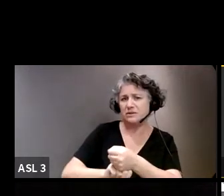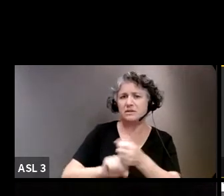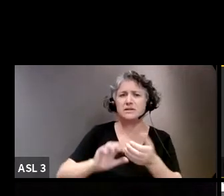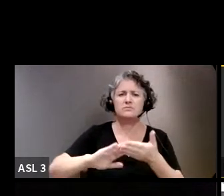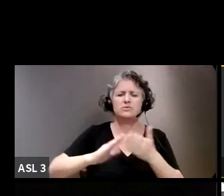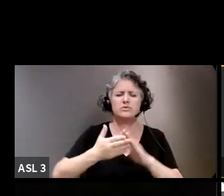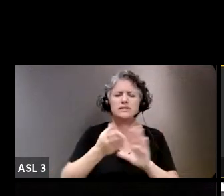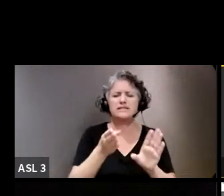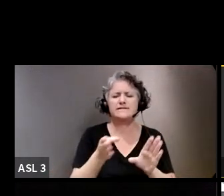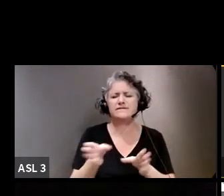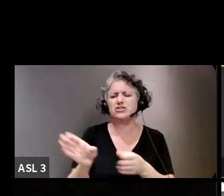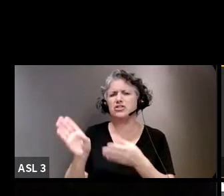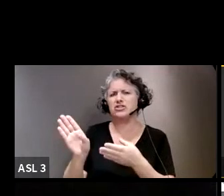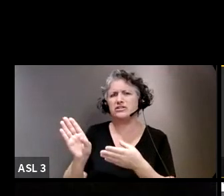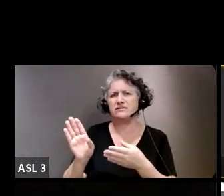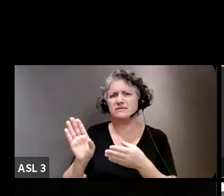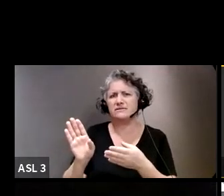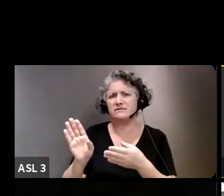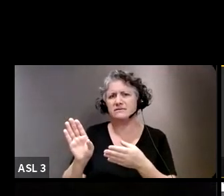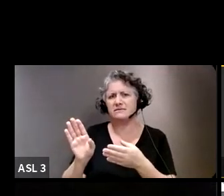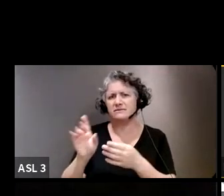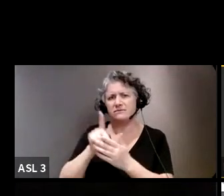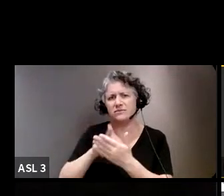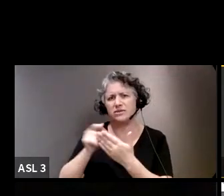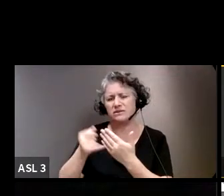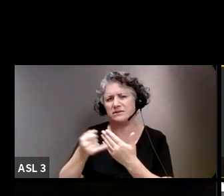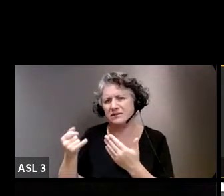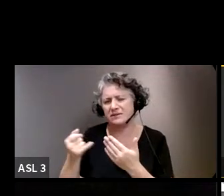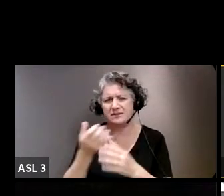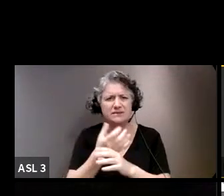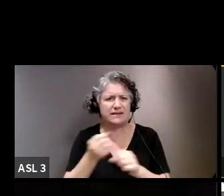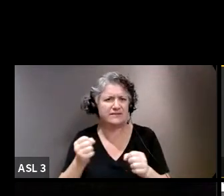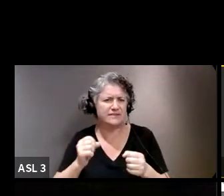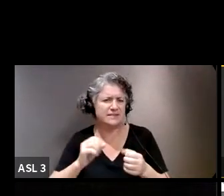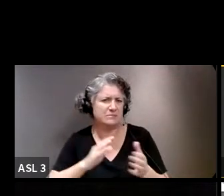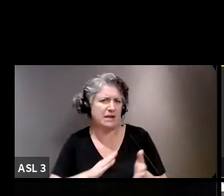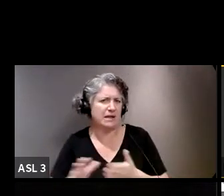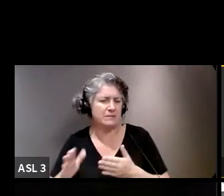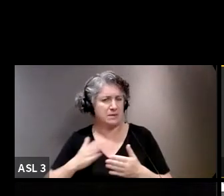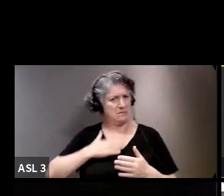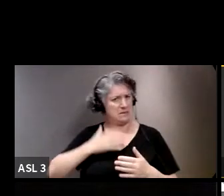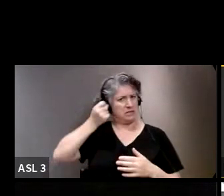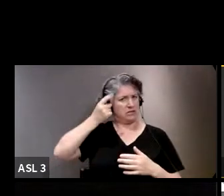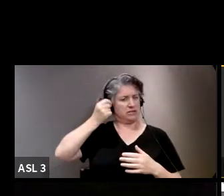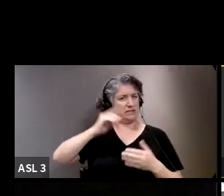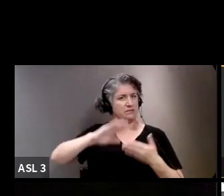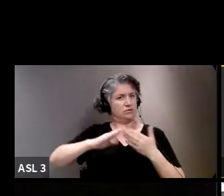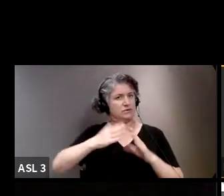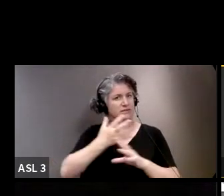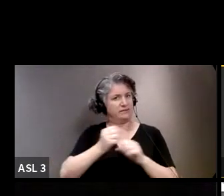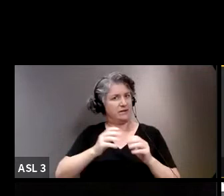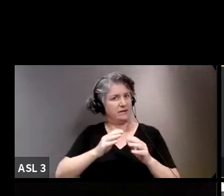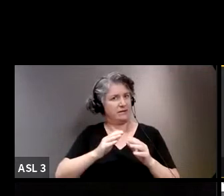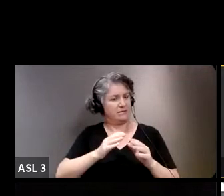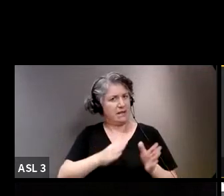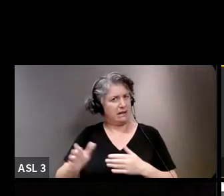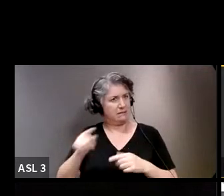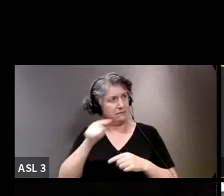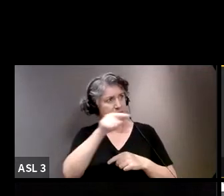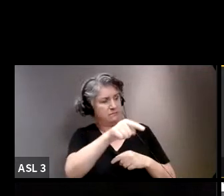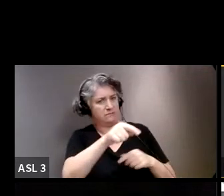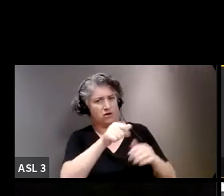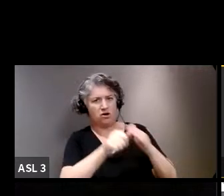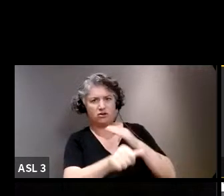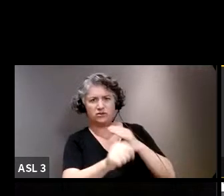initiative in the community safety plan but it's our understanding that the community safety plan is the city's responsibility so i'm